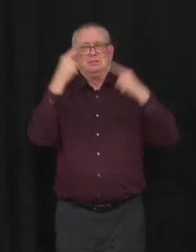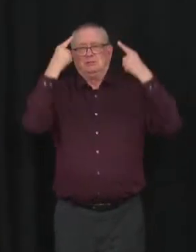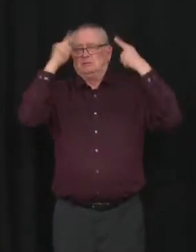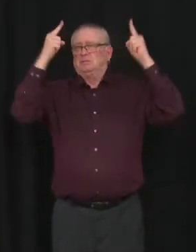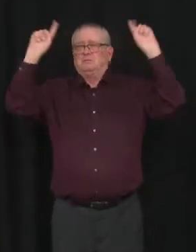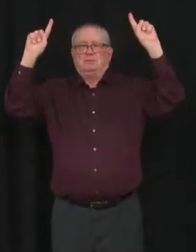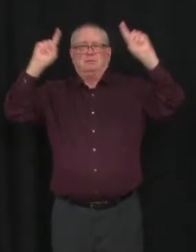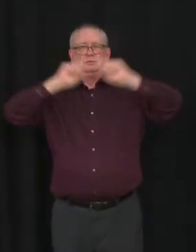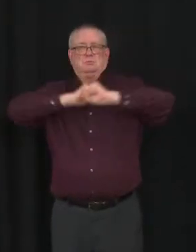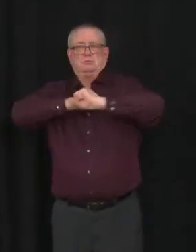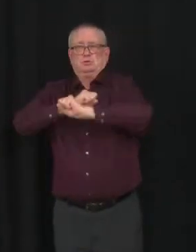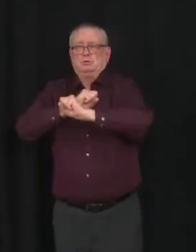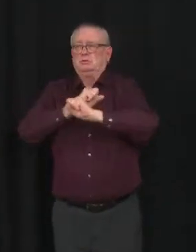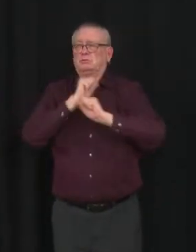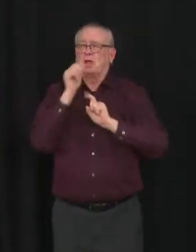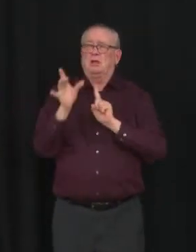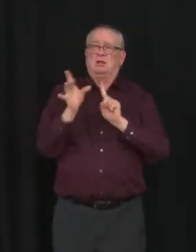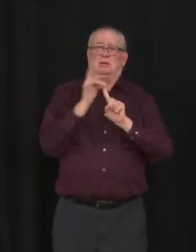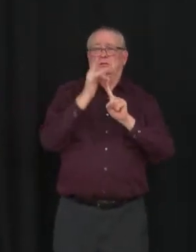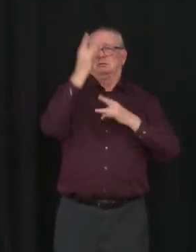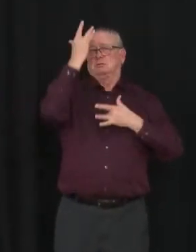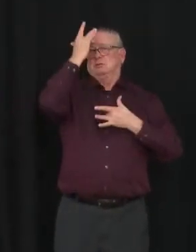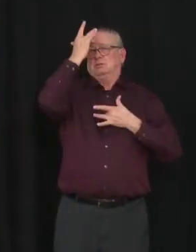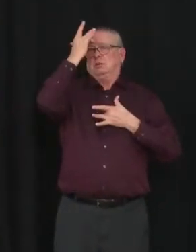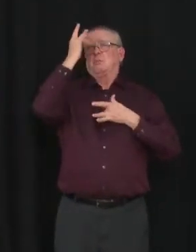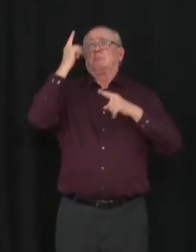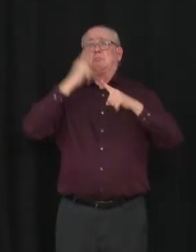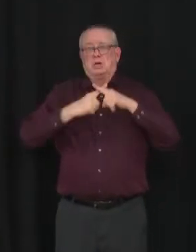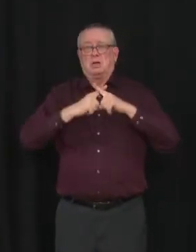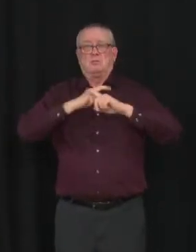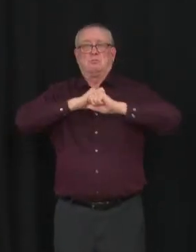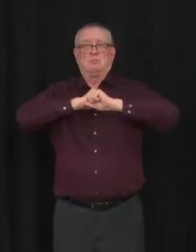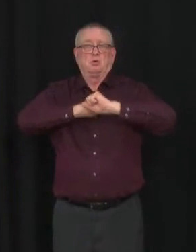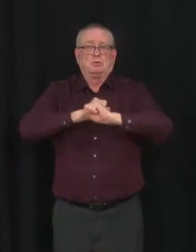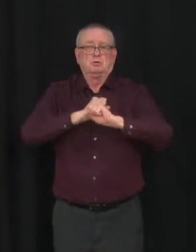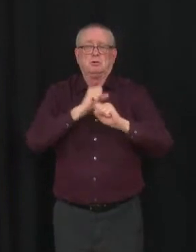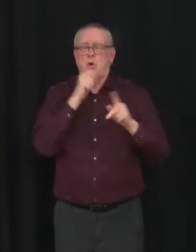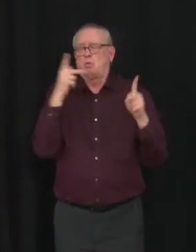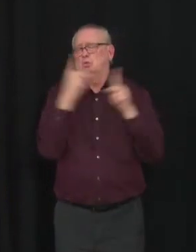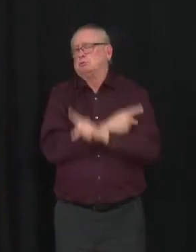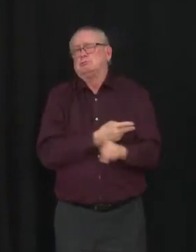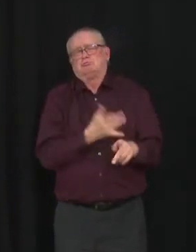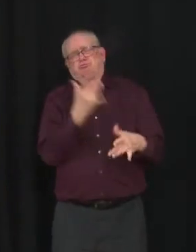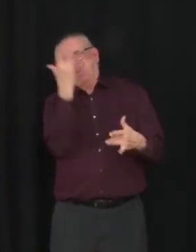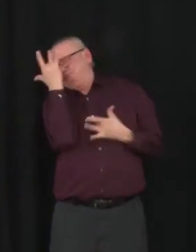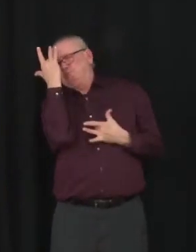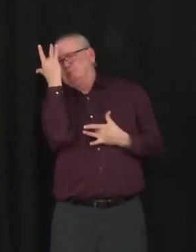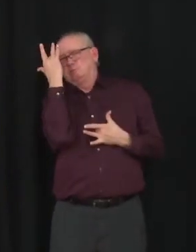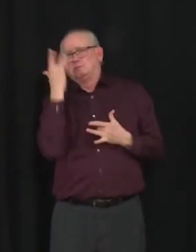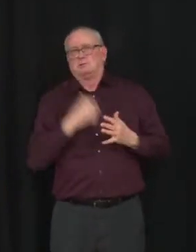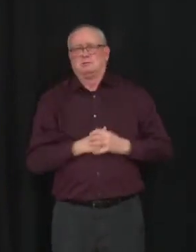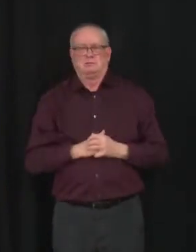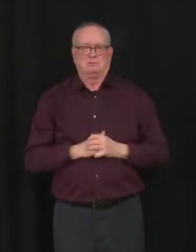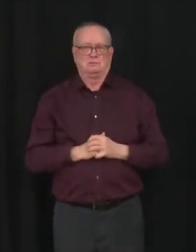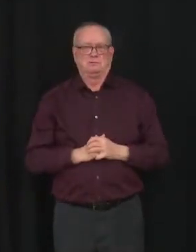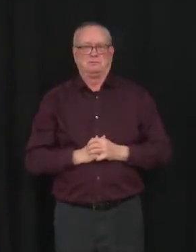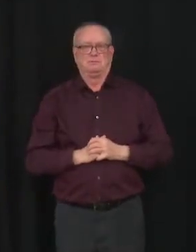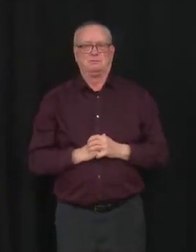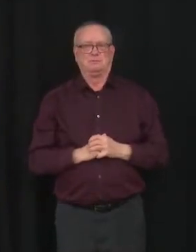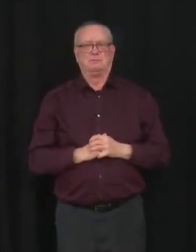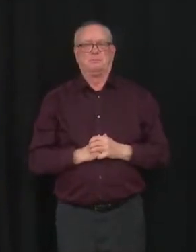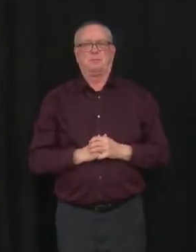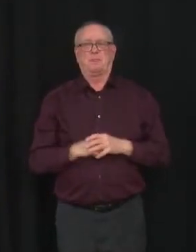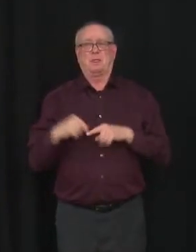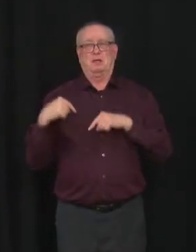infection and, we believe, from severe outcomes. So to date, we have only 16% of Albertans who had received 2